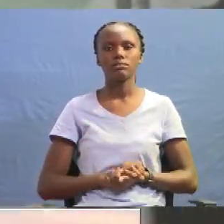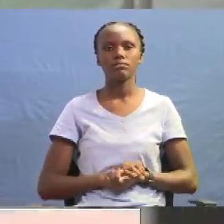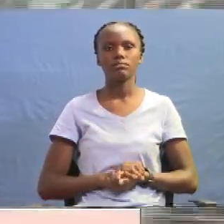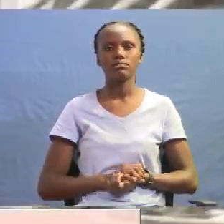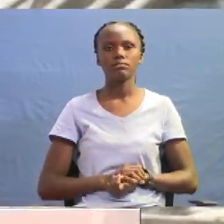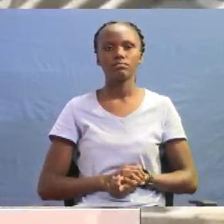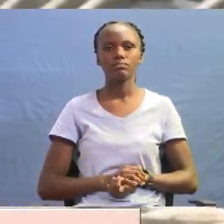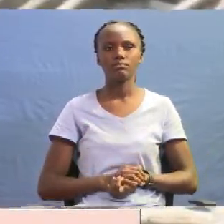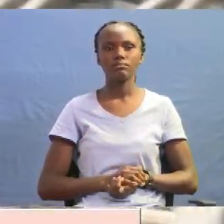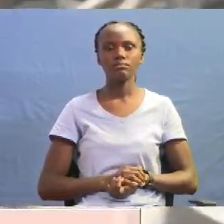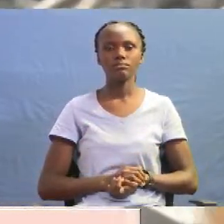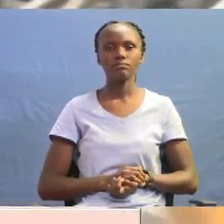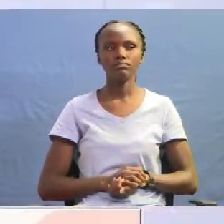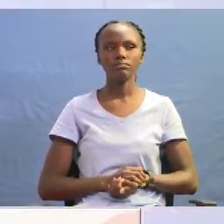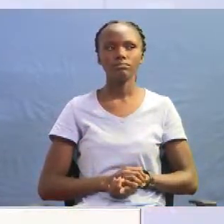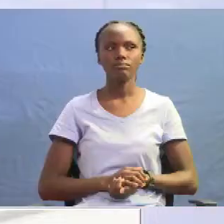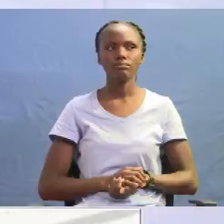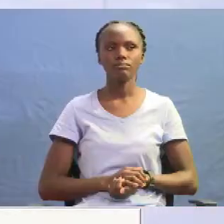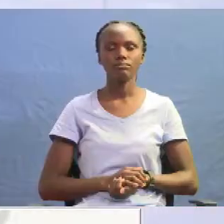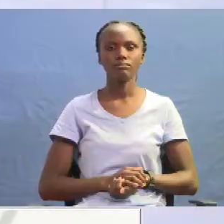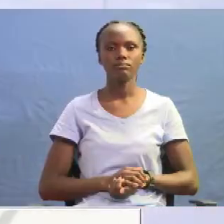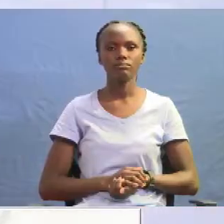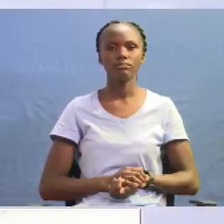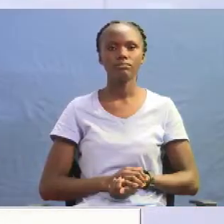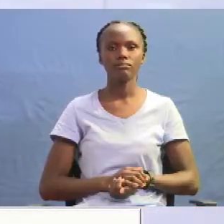Achola, KUTV, Nairobi.